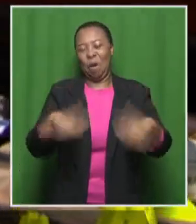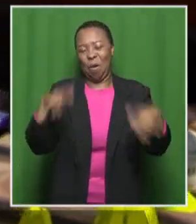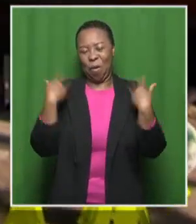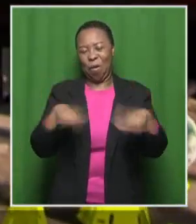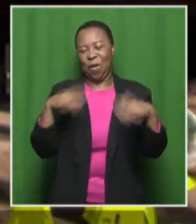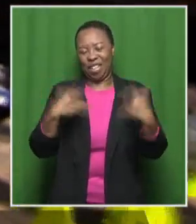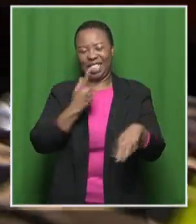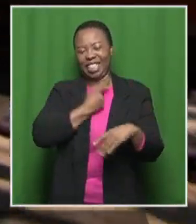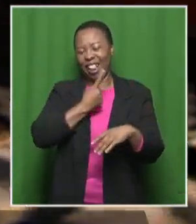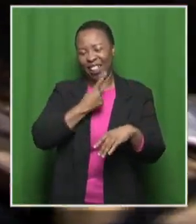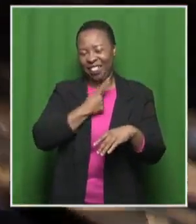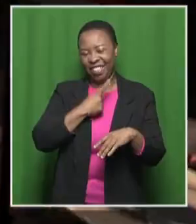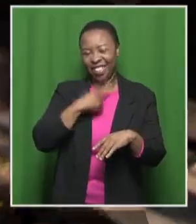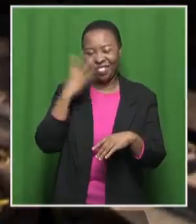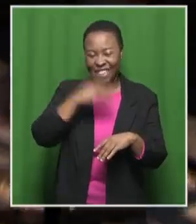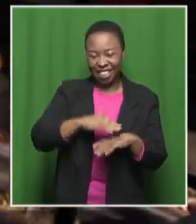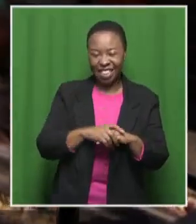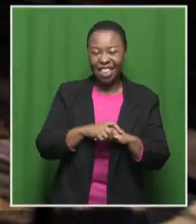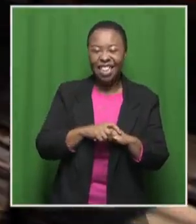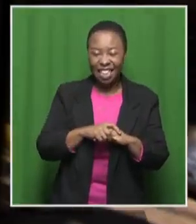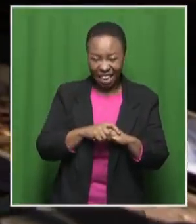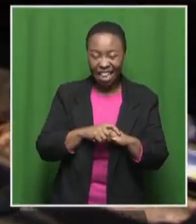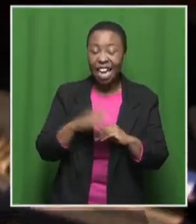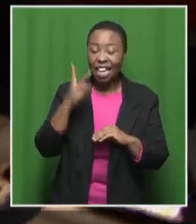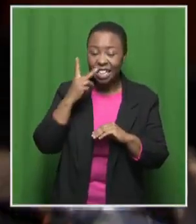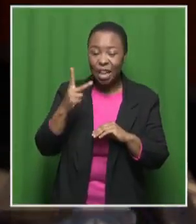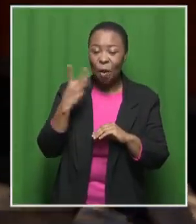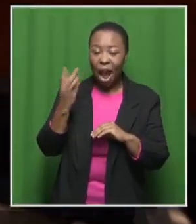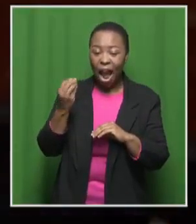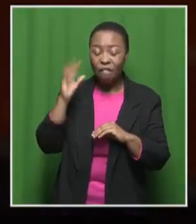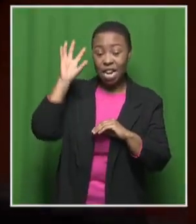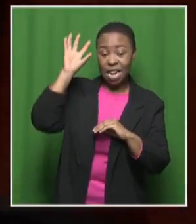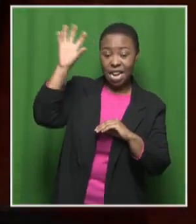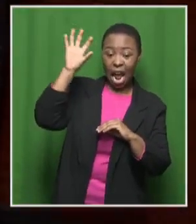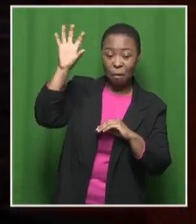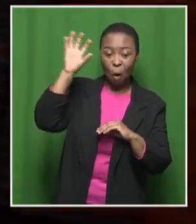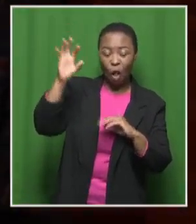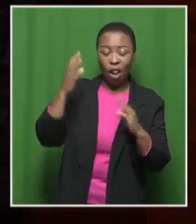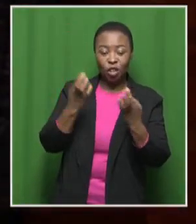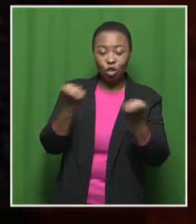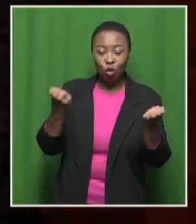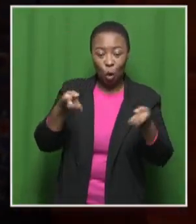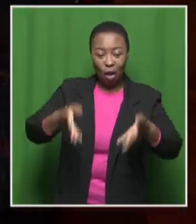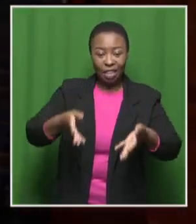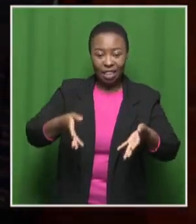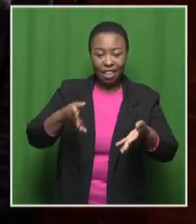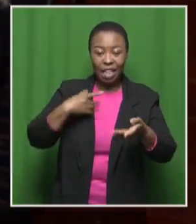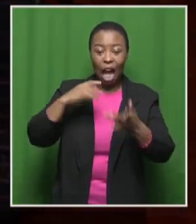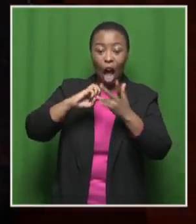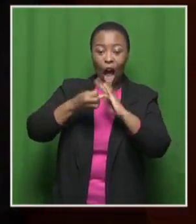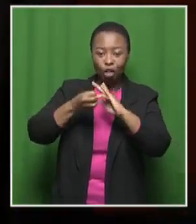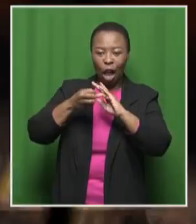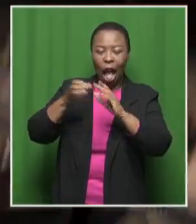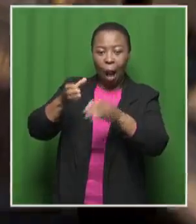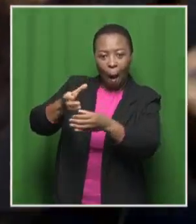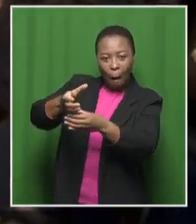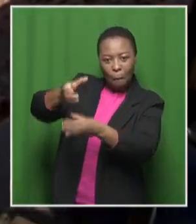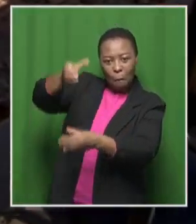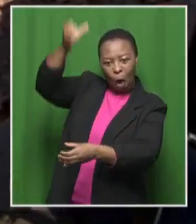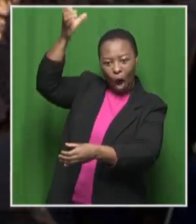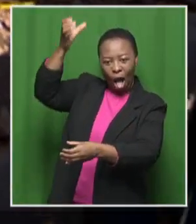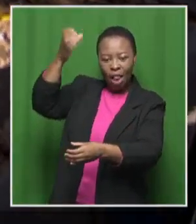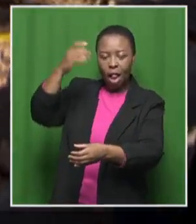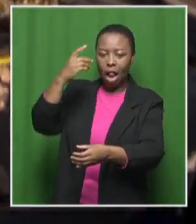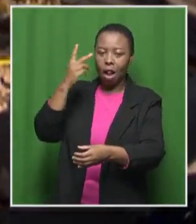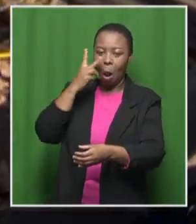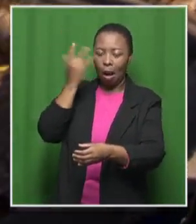I impressed myself. All right, so as you can see, we do have some netball equipment over here. I tried putting up this pole, which is why it looks a